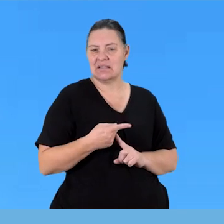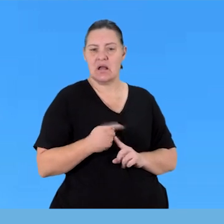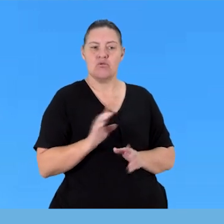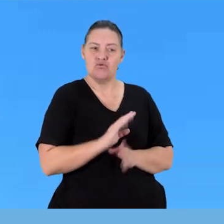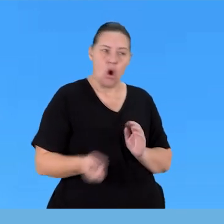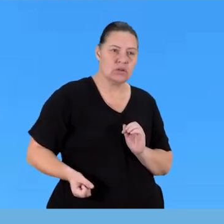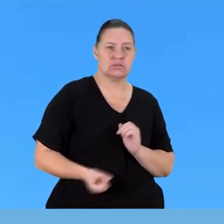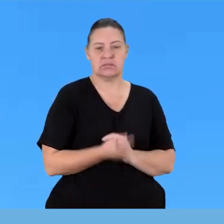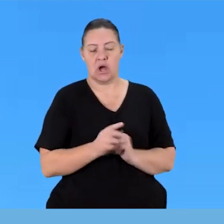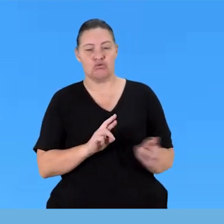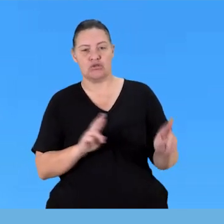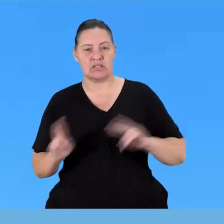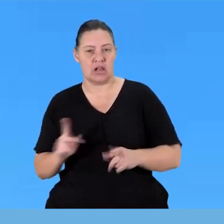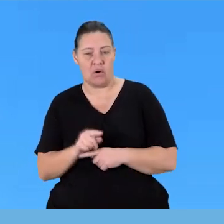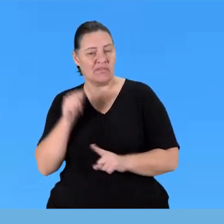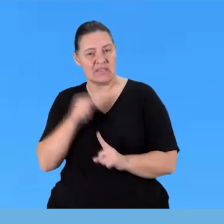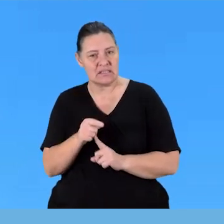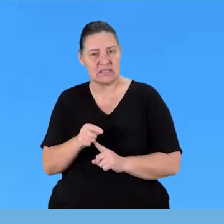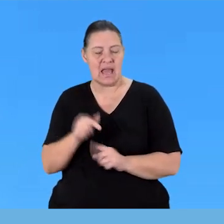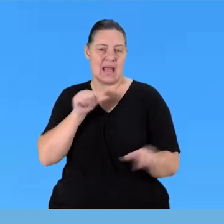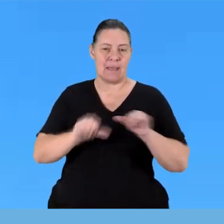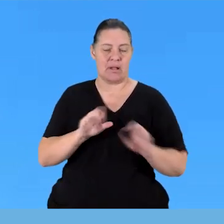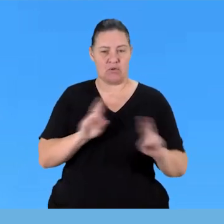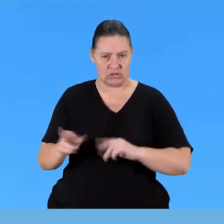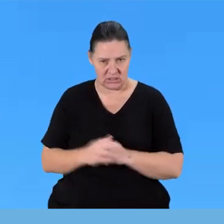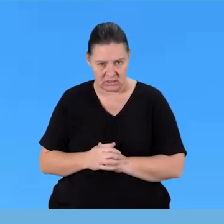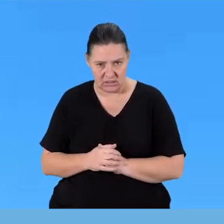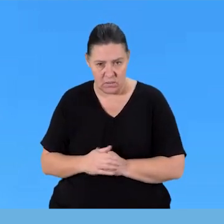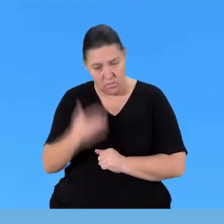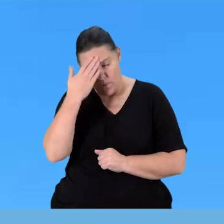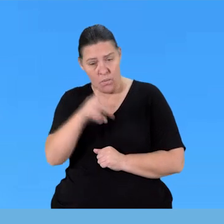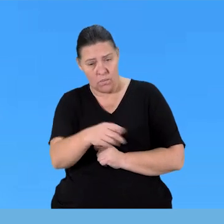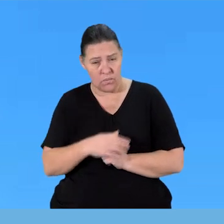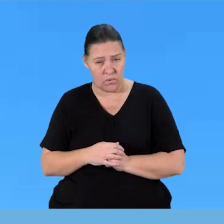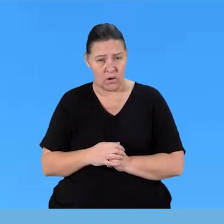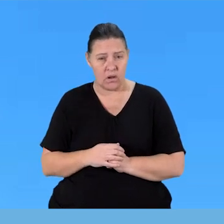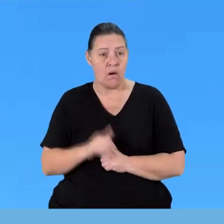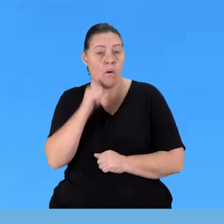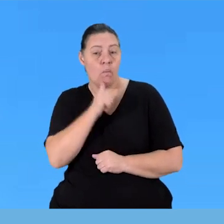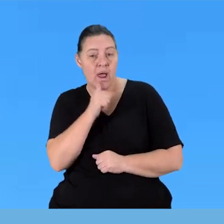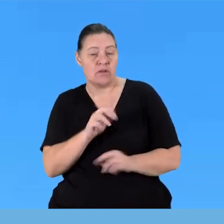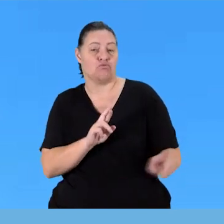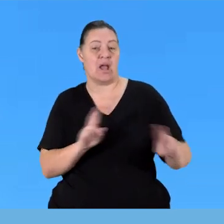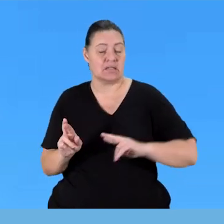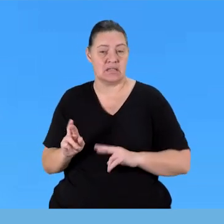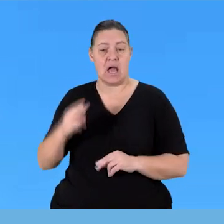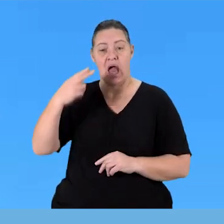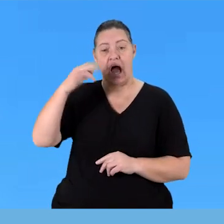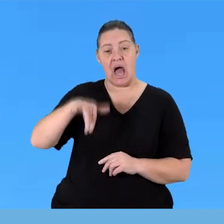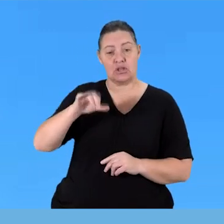not likely to be the result of this particular chemical reaction? We know that when we are reacting